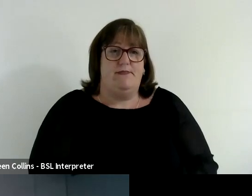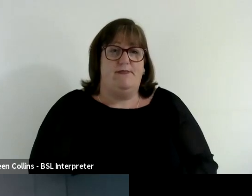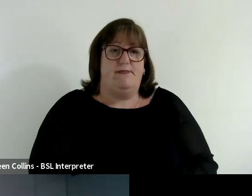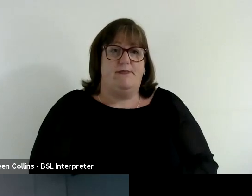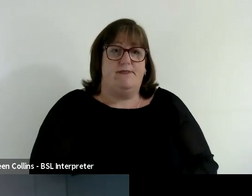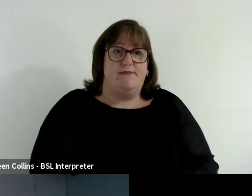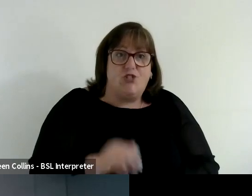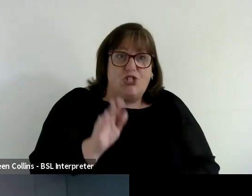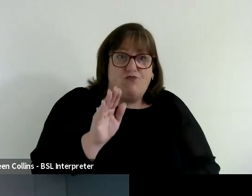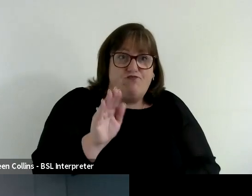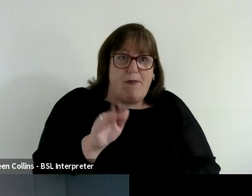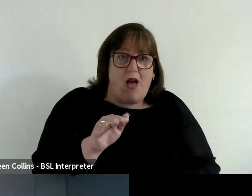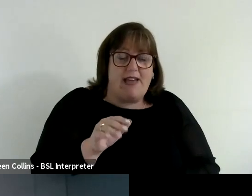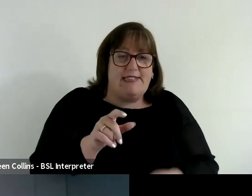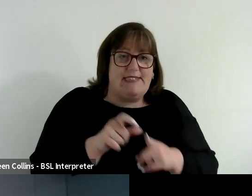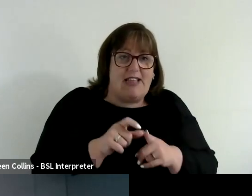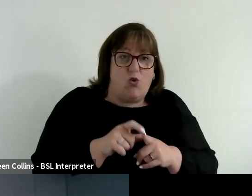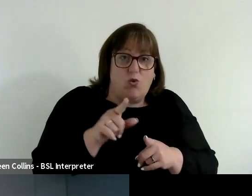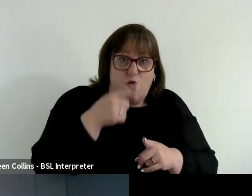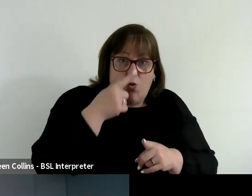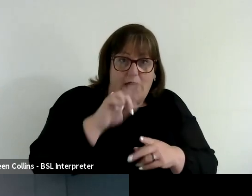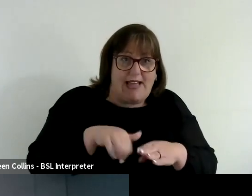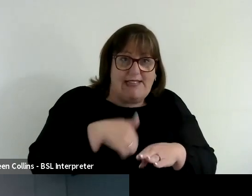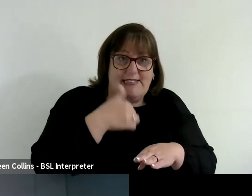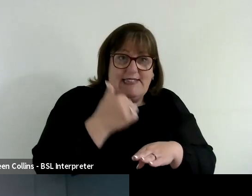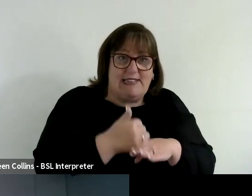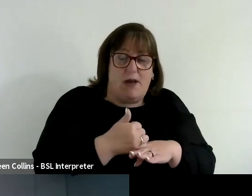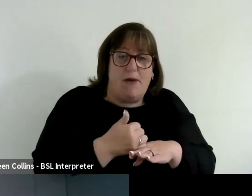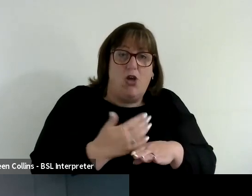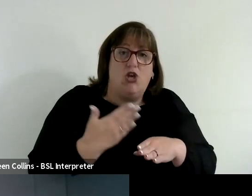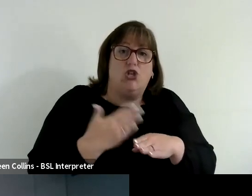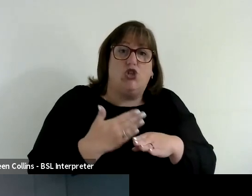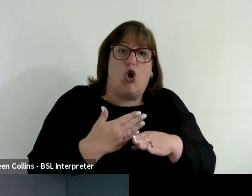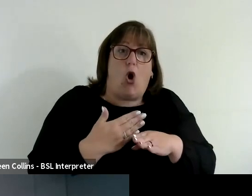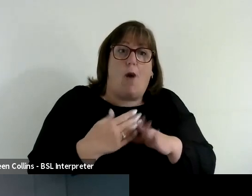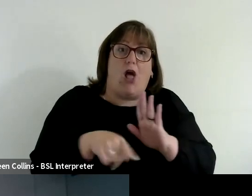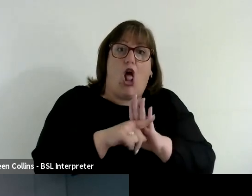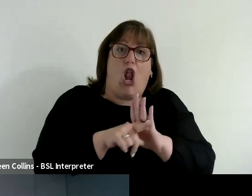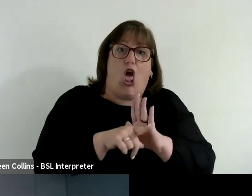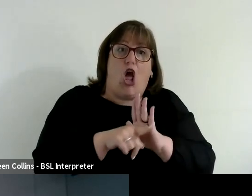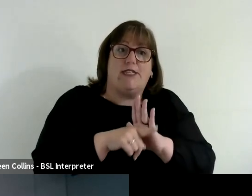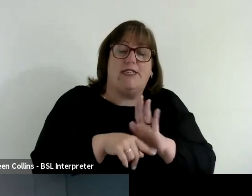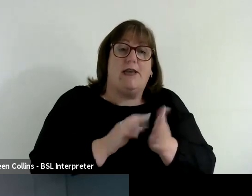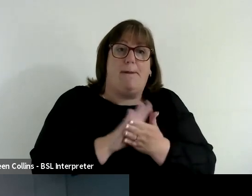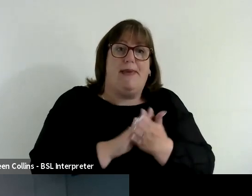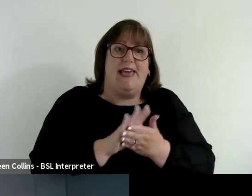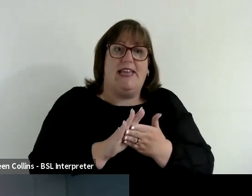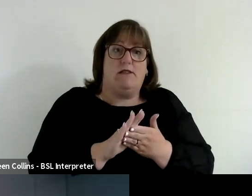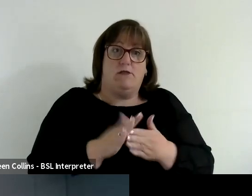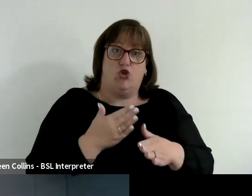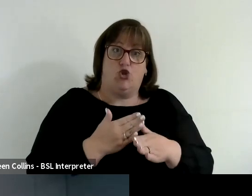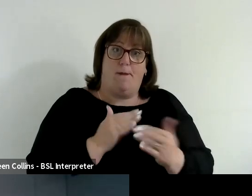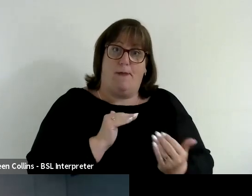isn't a job at the moment that suits your requirements, you can set up a job alert, so you'll be informed when jobs come up that meet